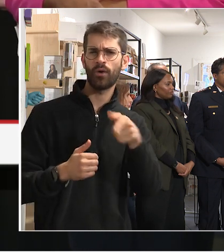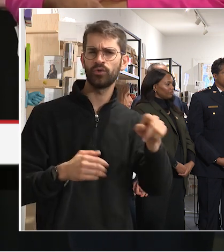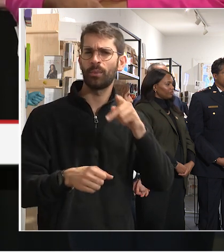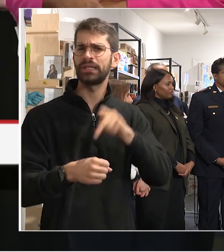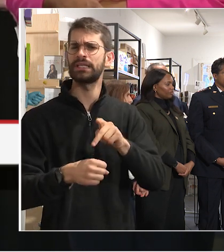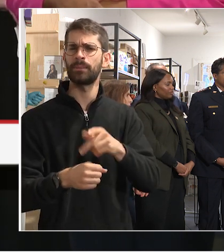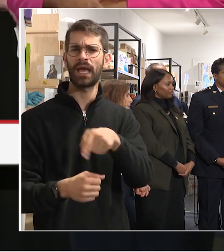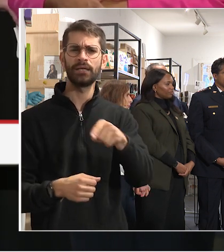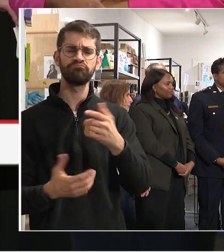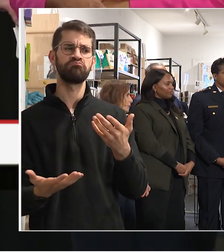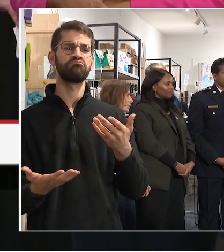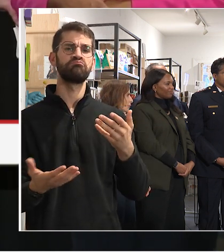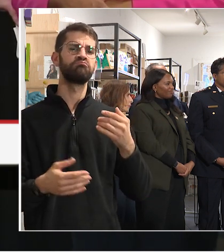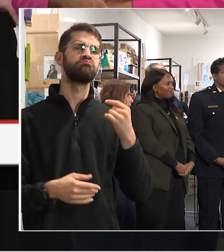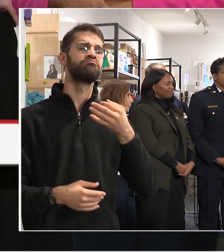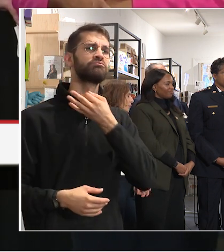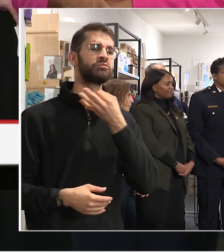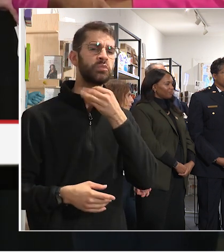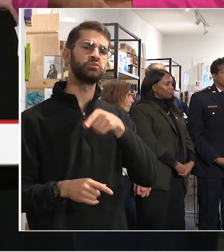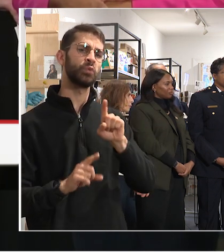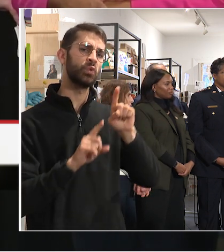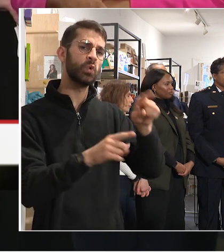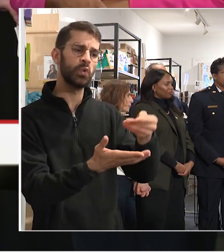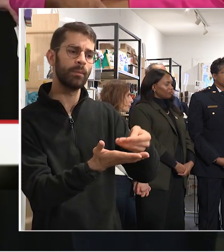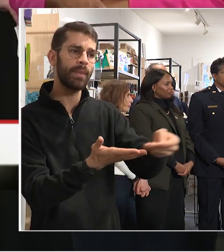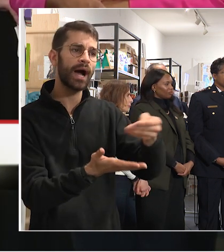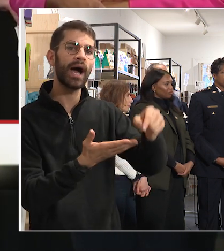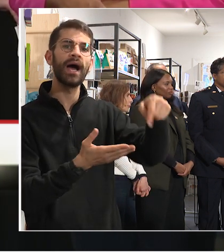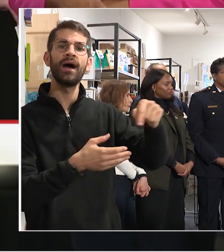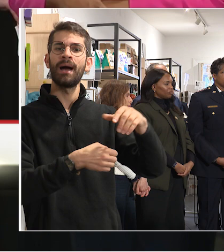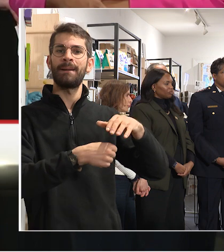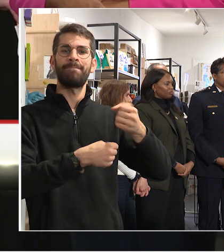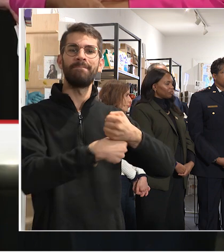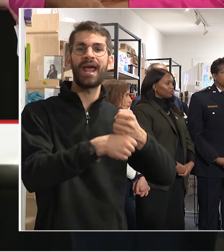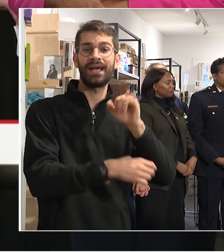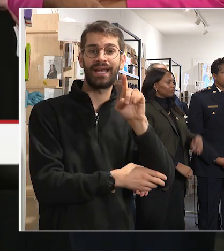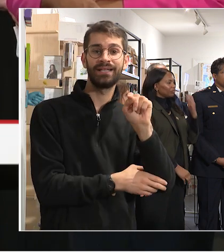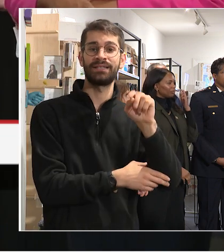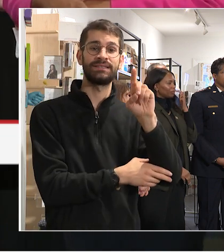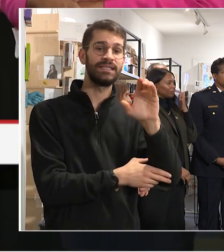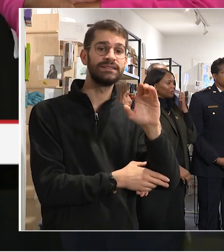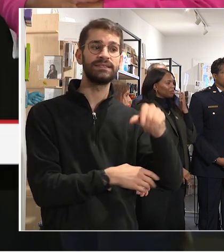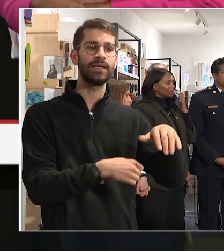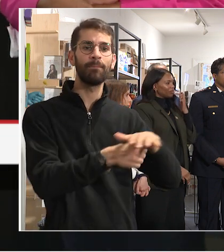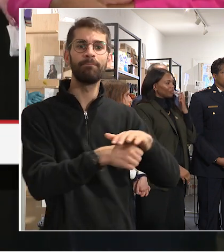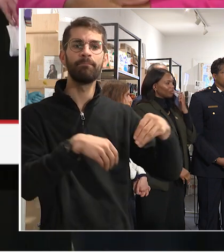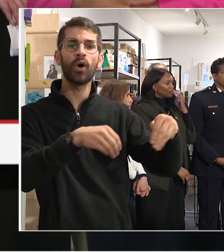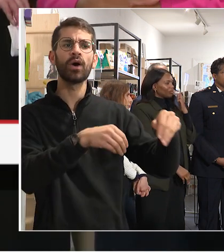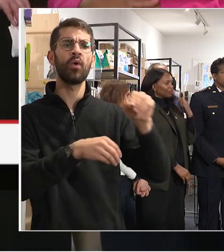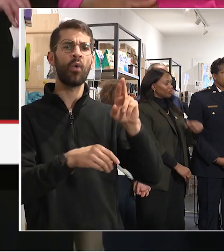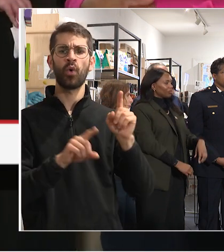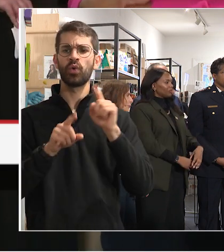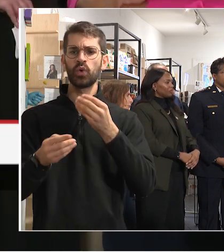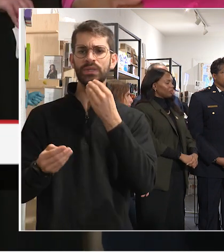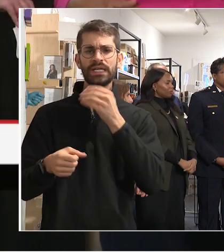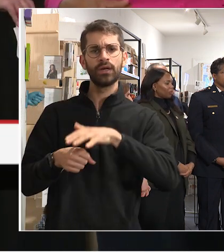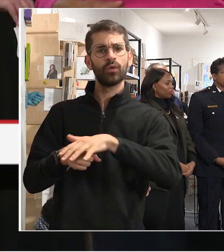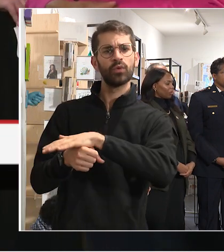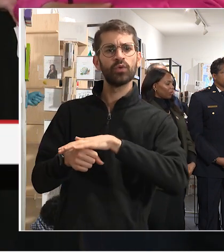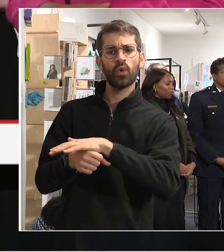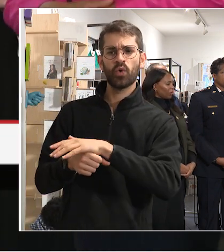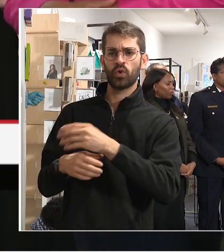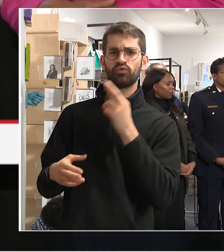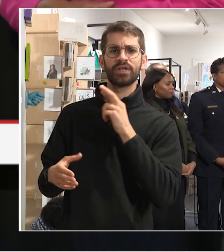at a business like Made in DC, visit a local holiday market, grab a bite to eat at a local eatery, or